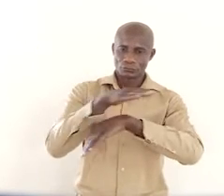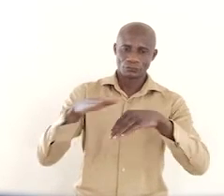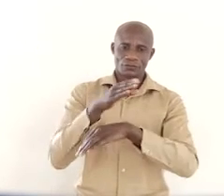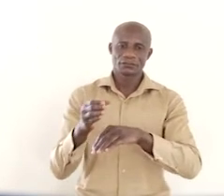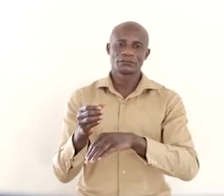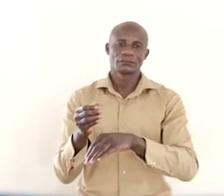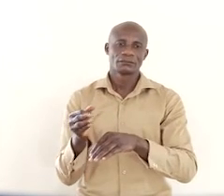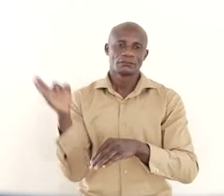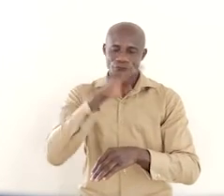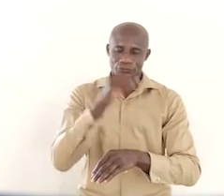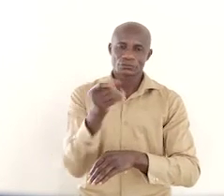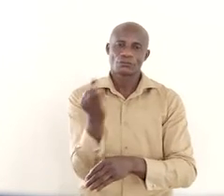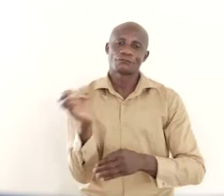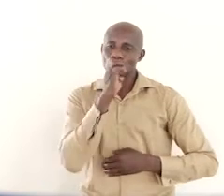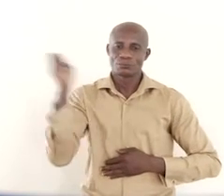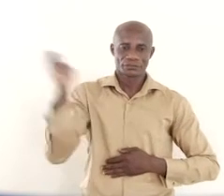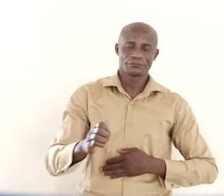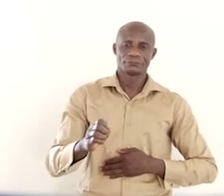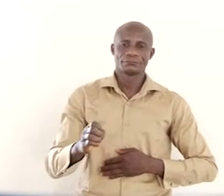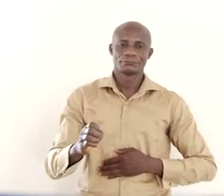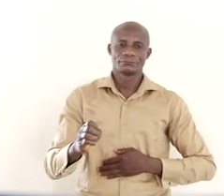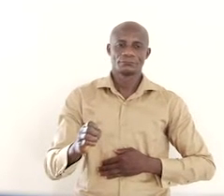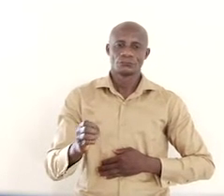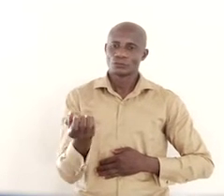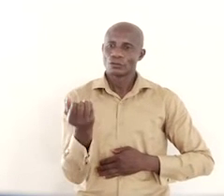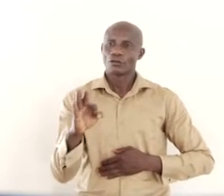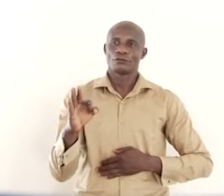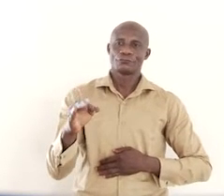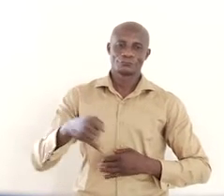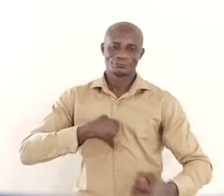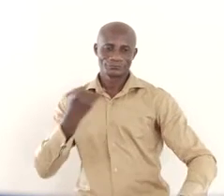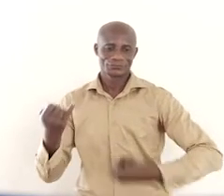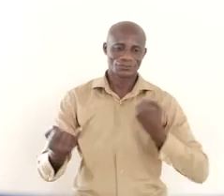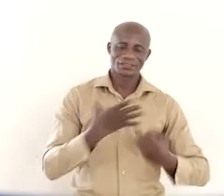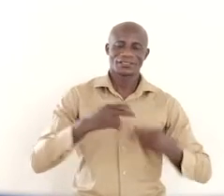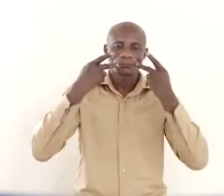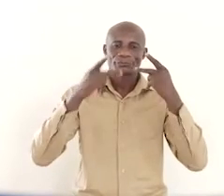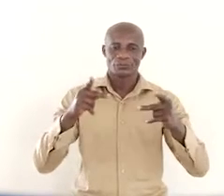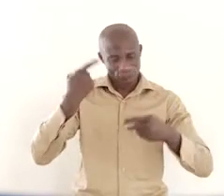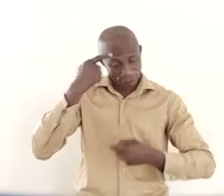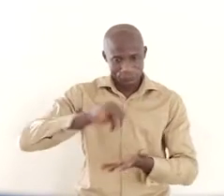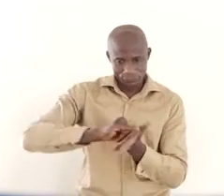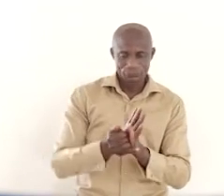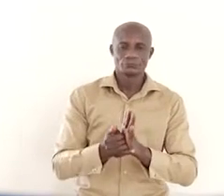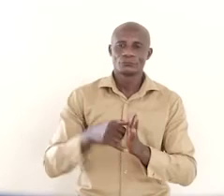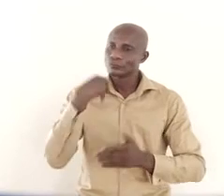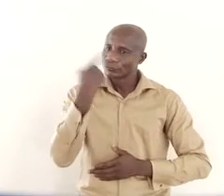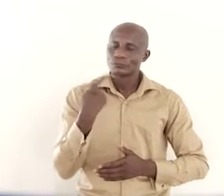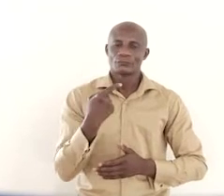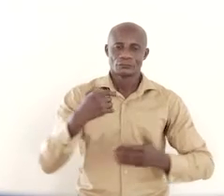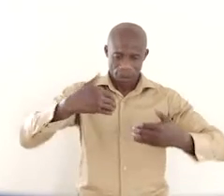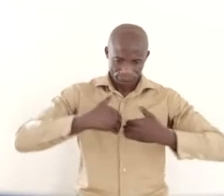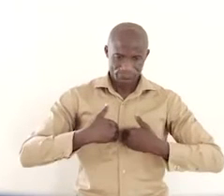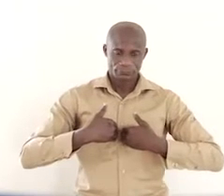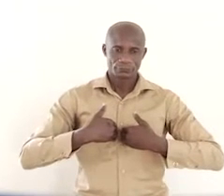over the forces of evil, of joy and peace for those